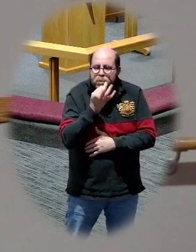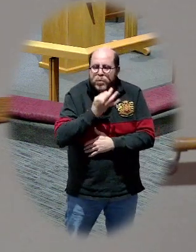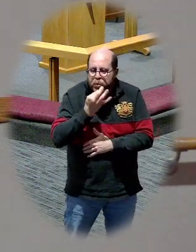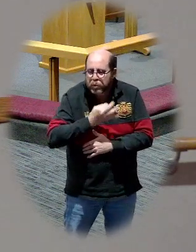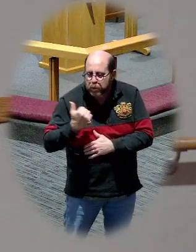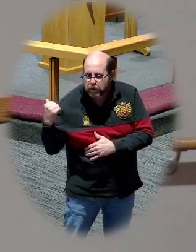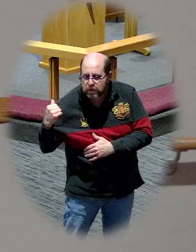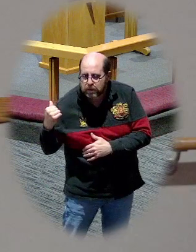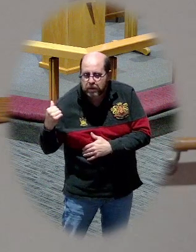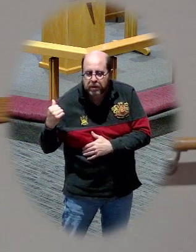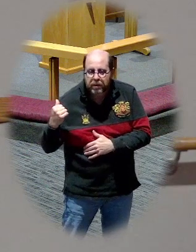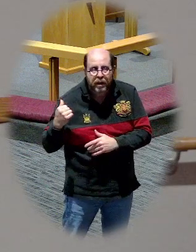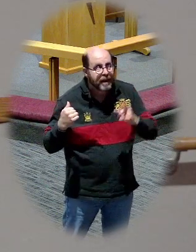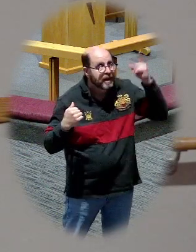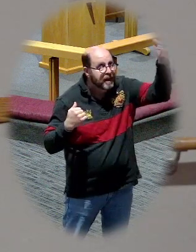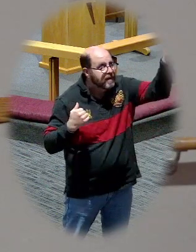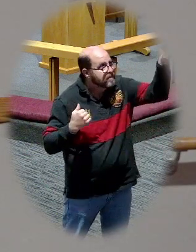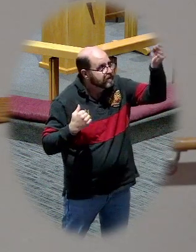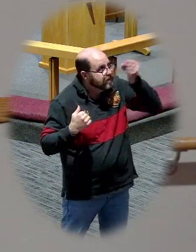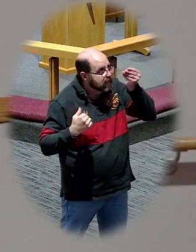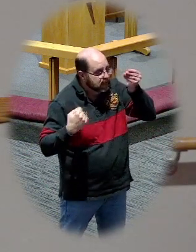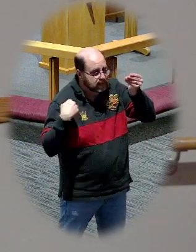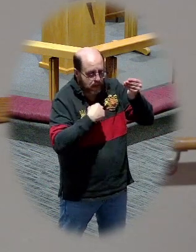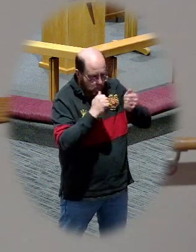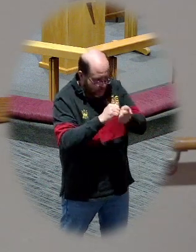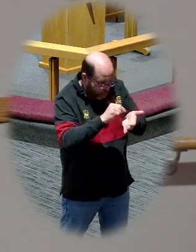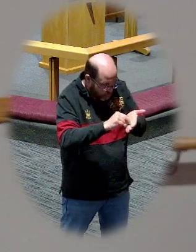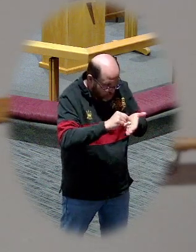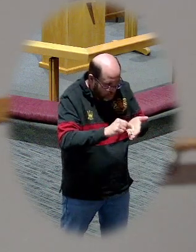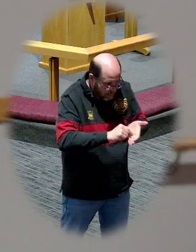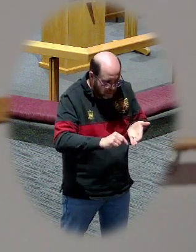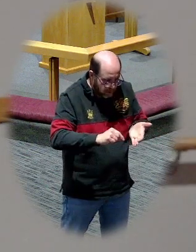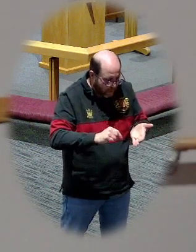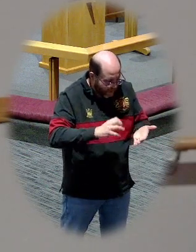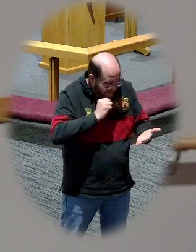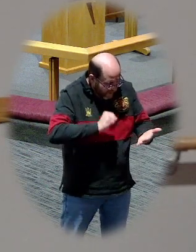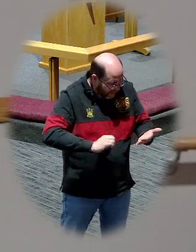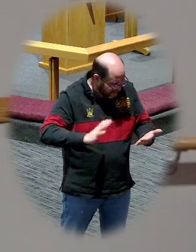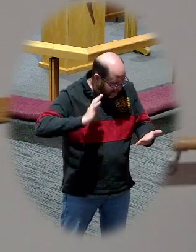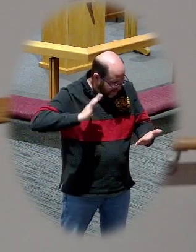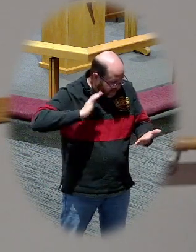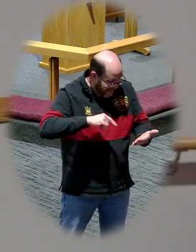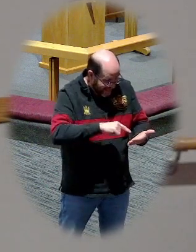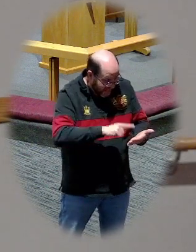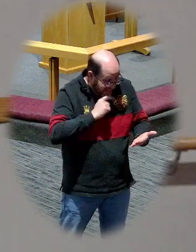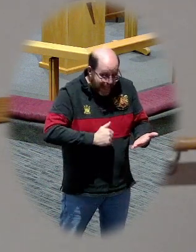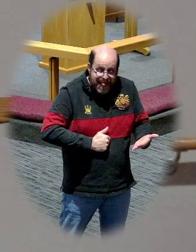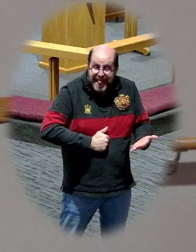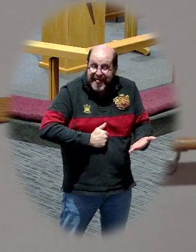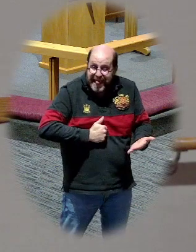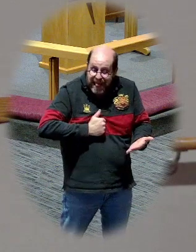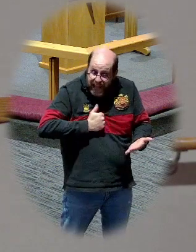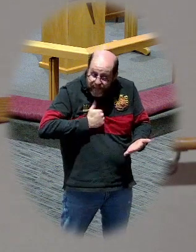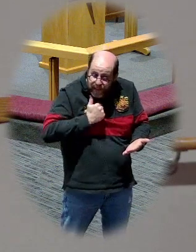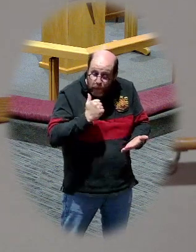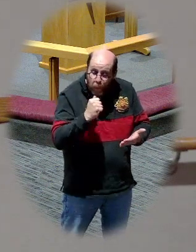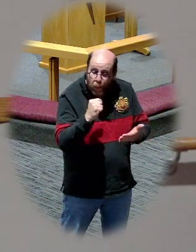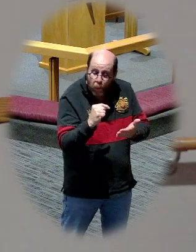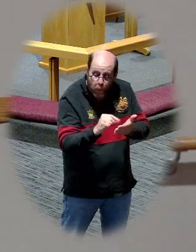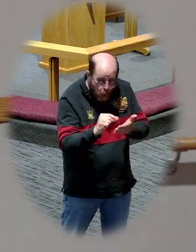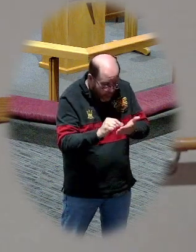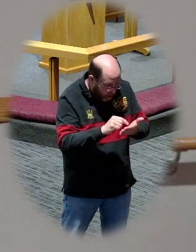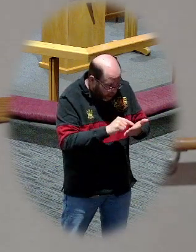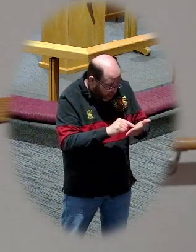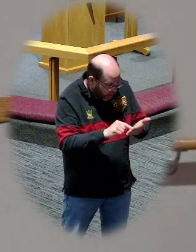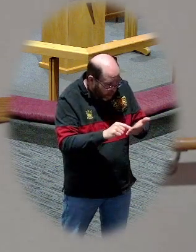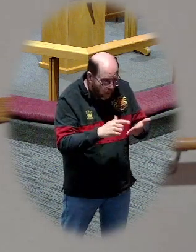He is the one who feeds us with those scriptures of old, the living Word of God, which in a